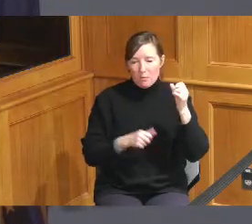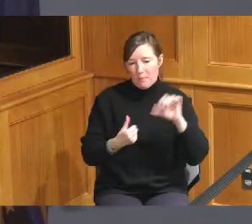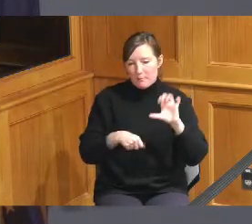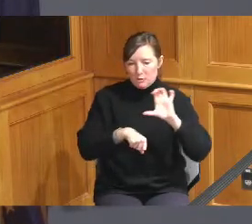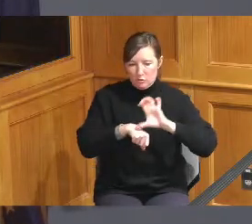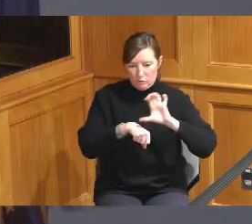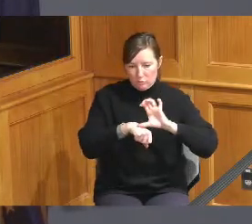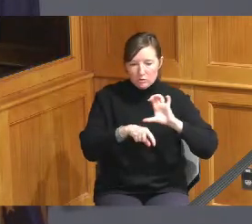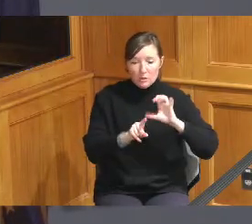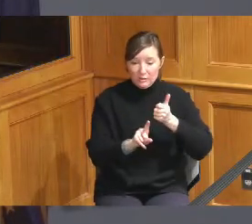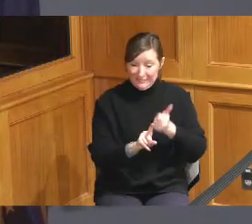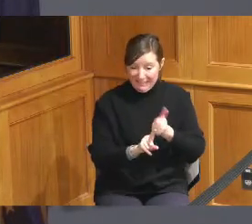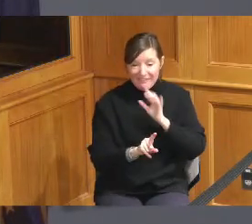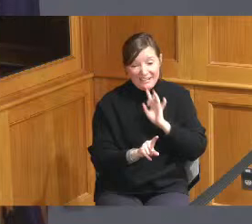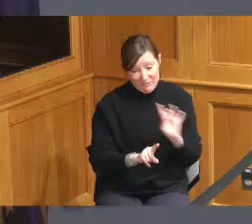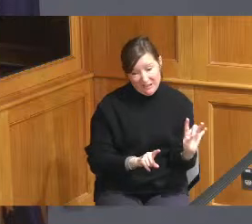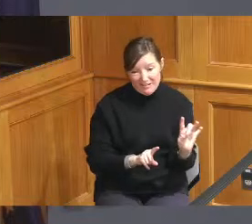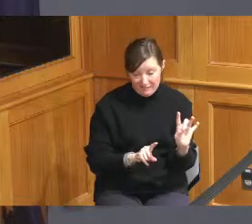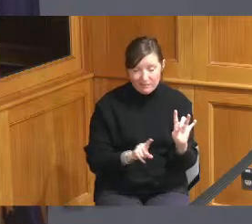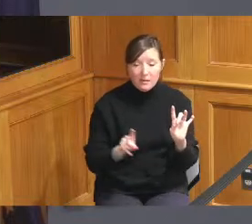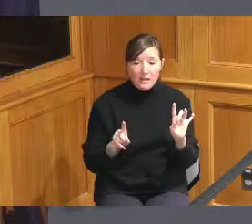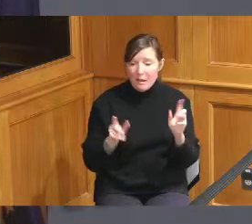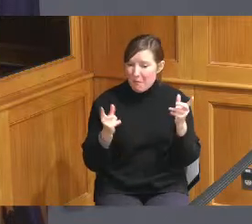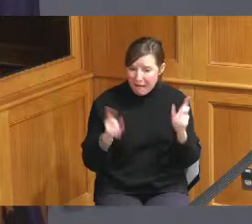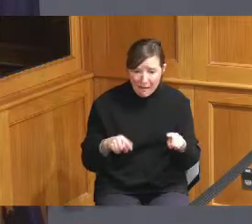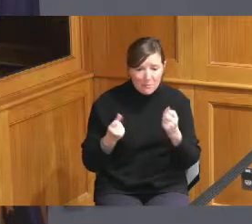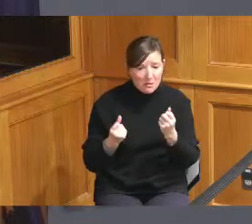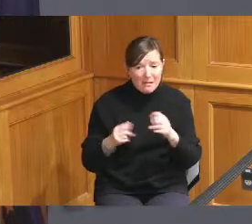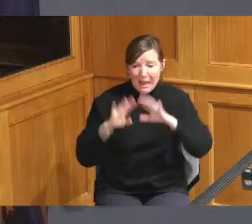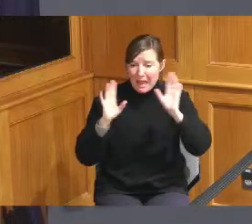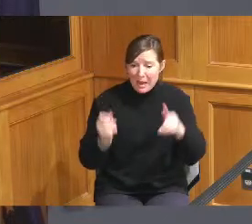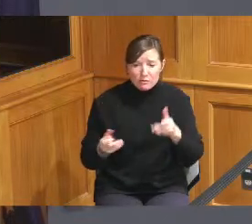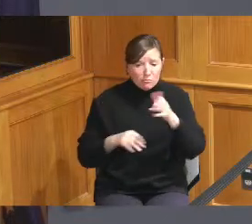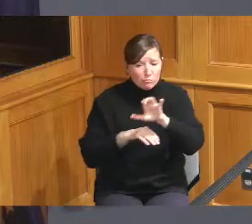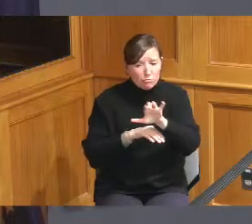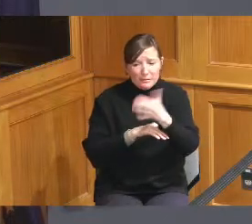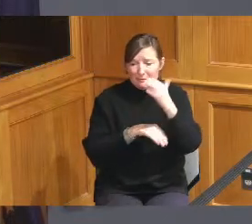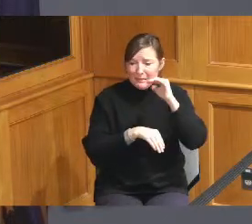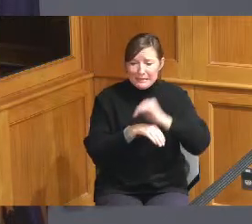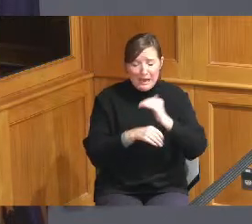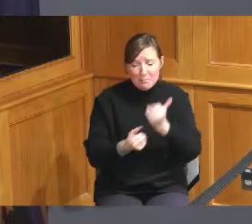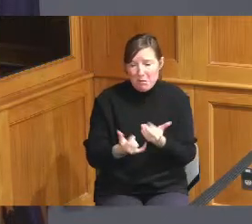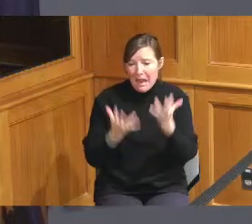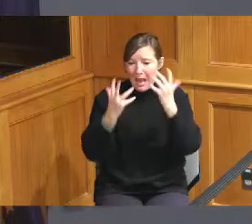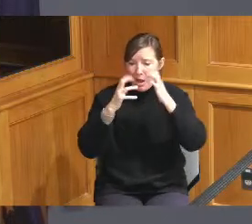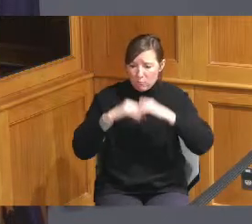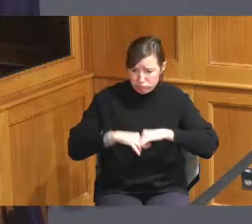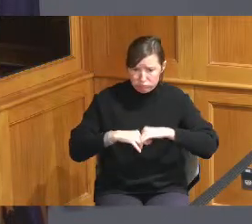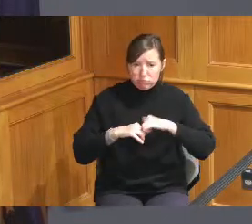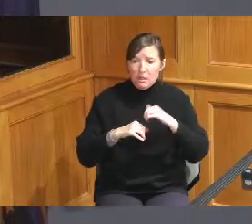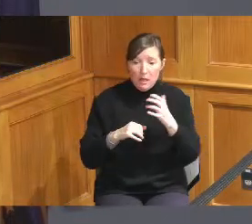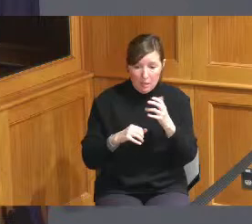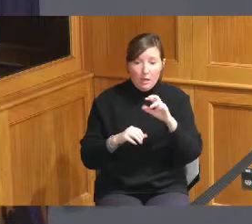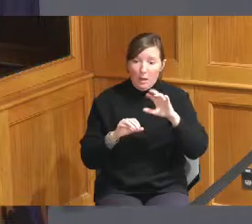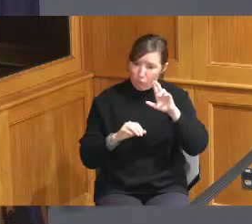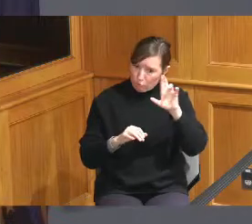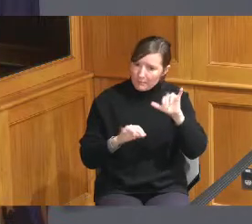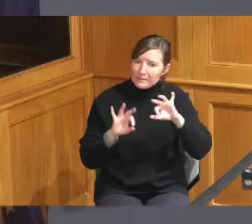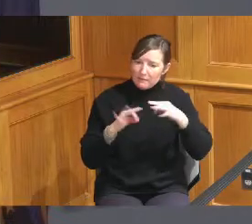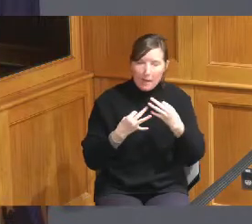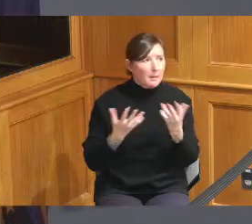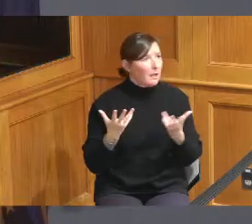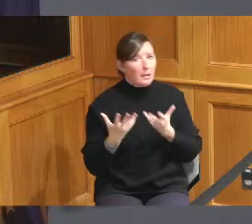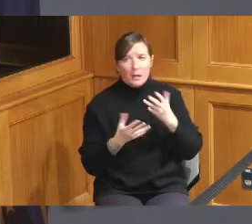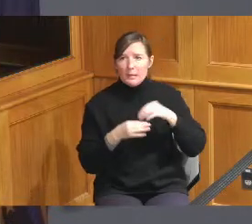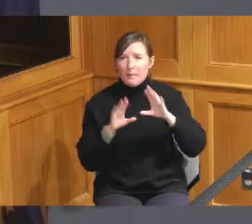age 11, her family's home was bombed on Christmas night. Ruby's family was in the house, along with